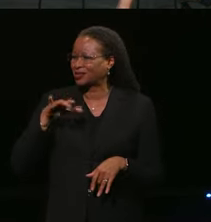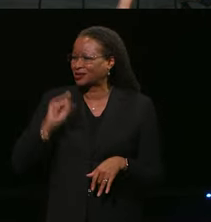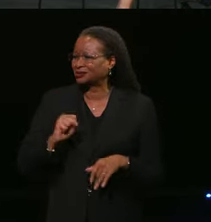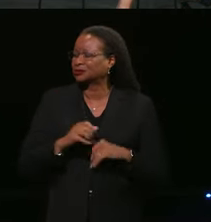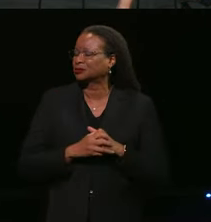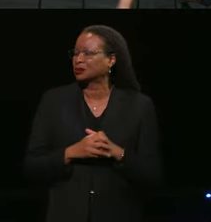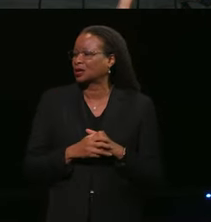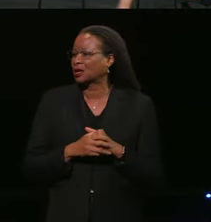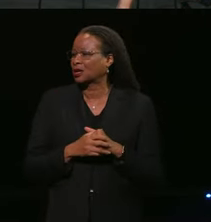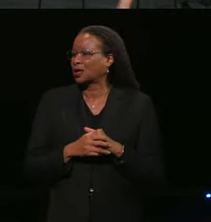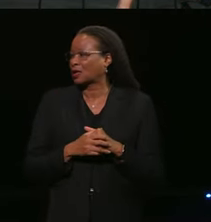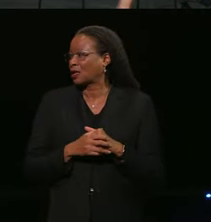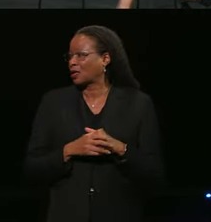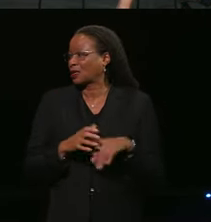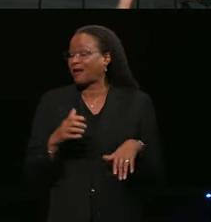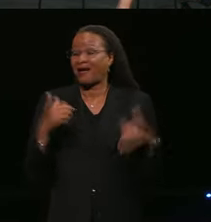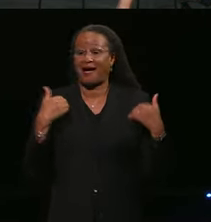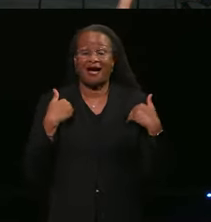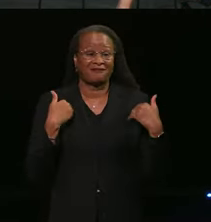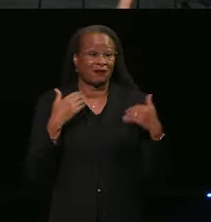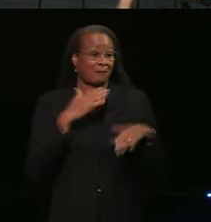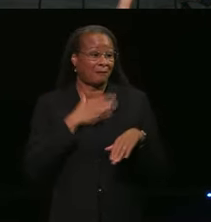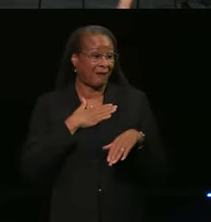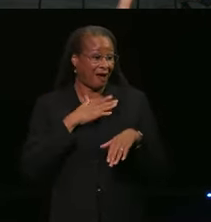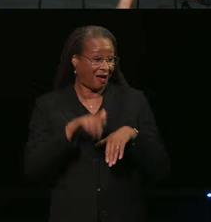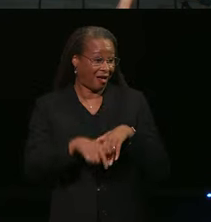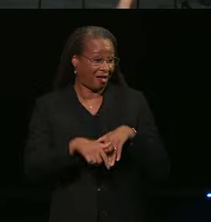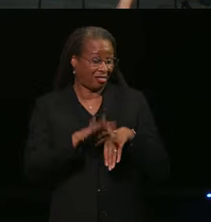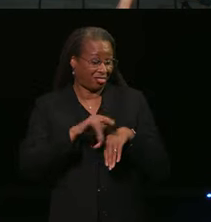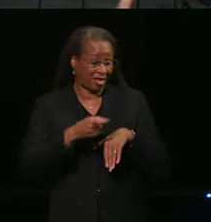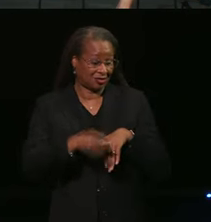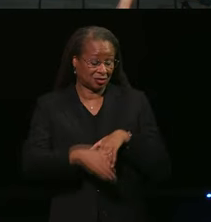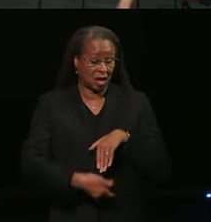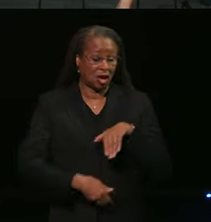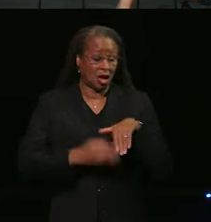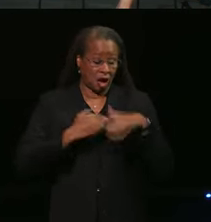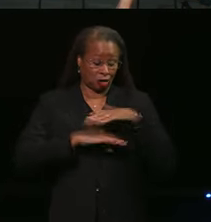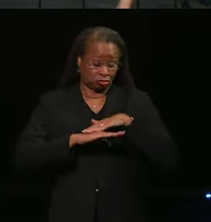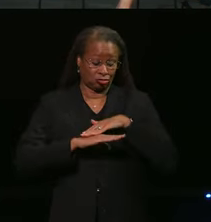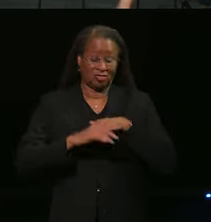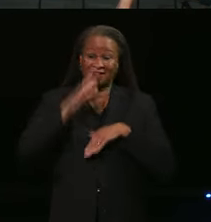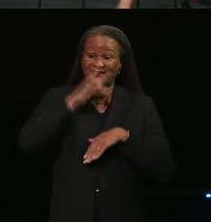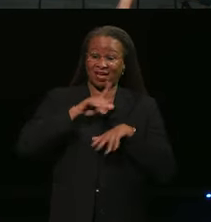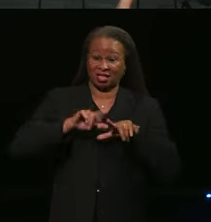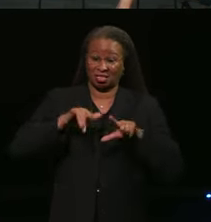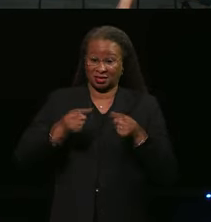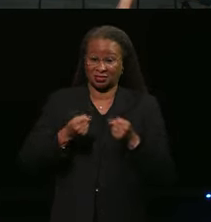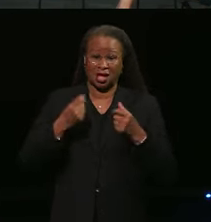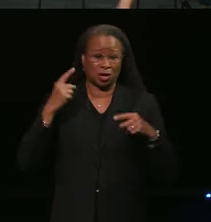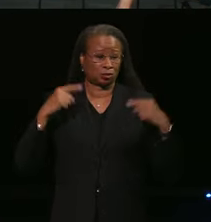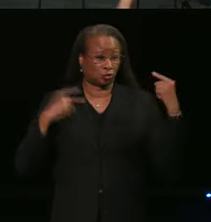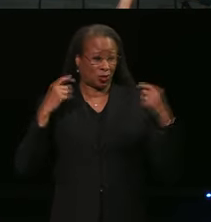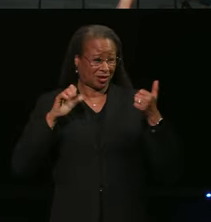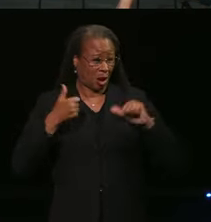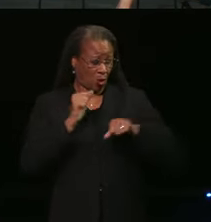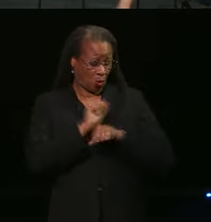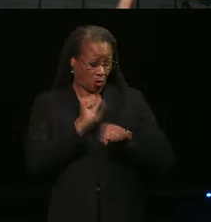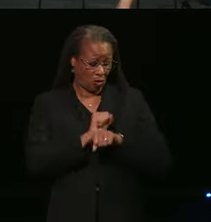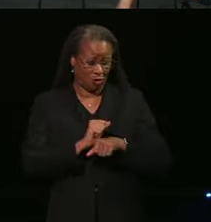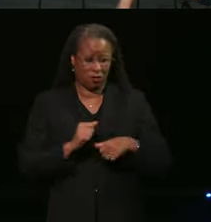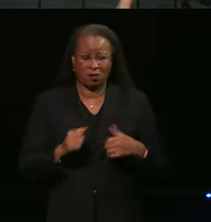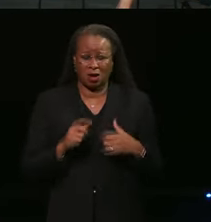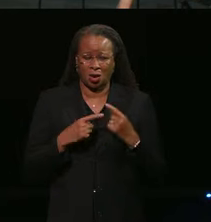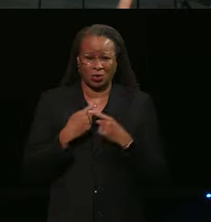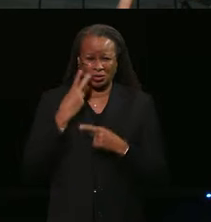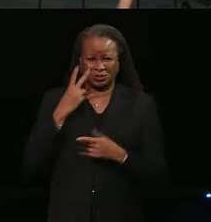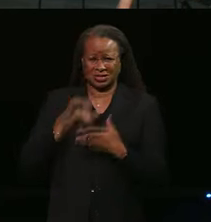got my legs under the fake legs. And it was crazy how it works, like when